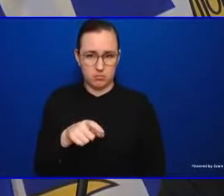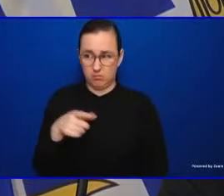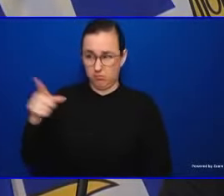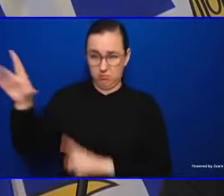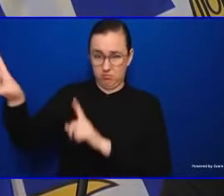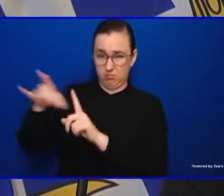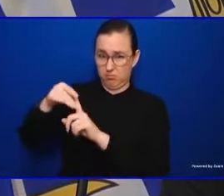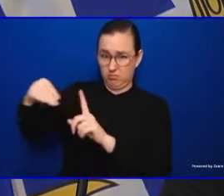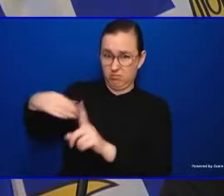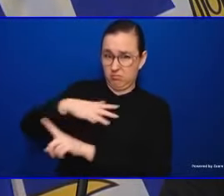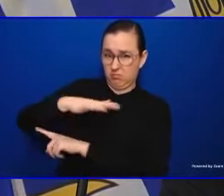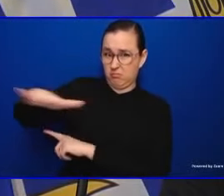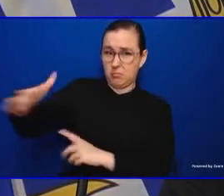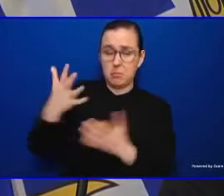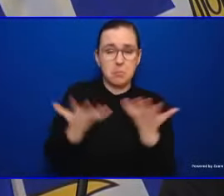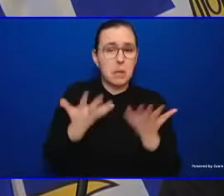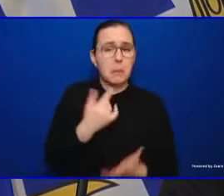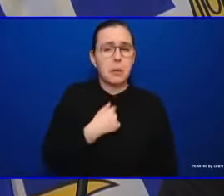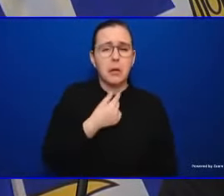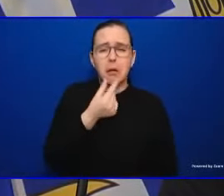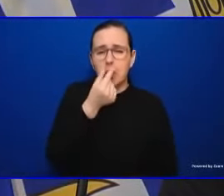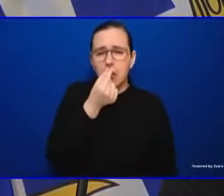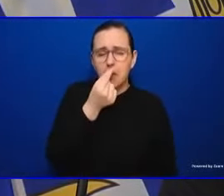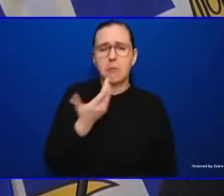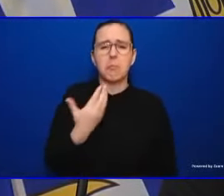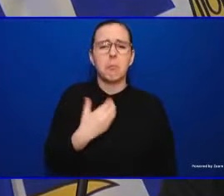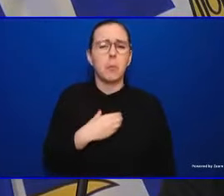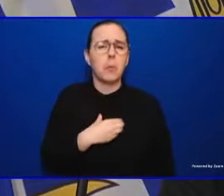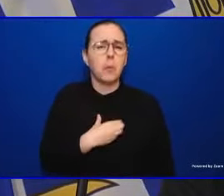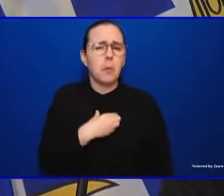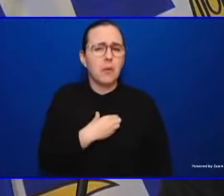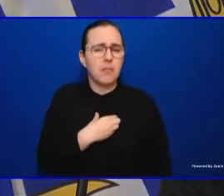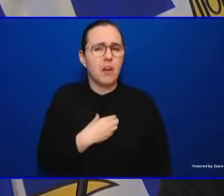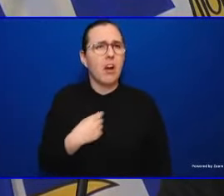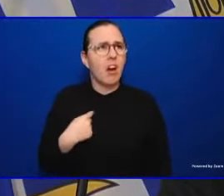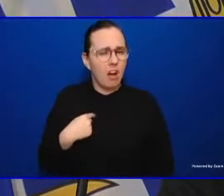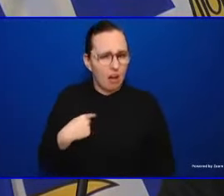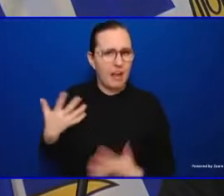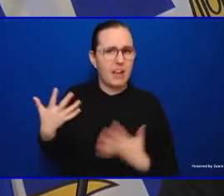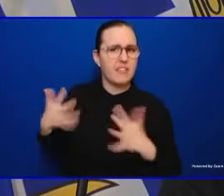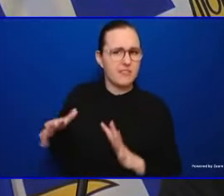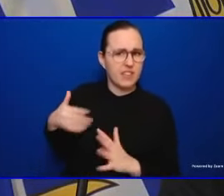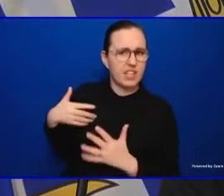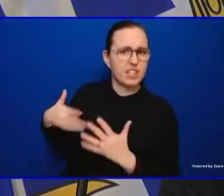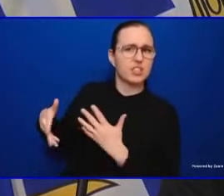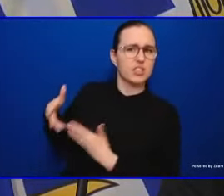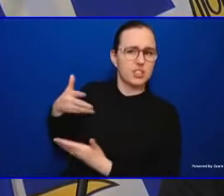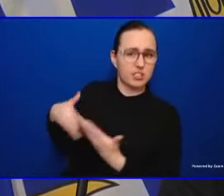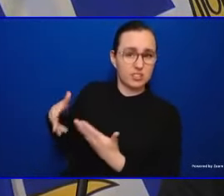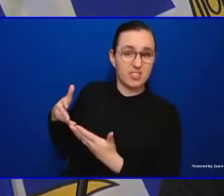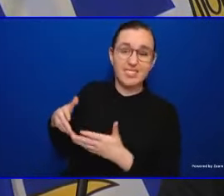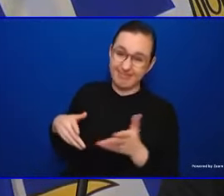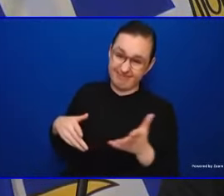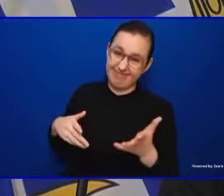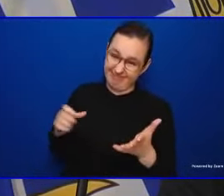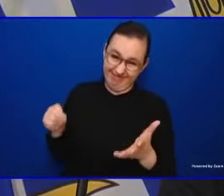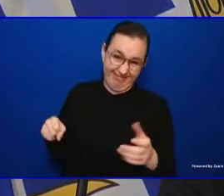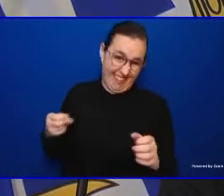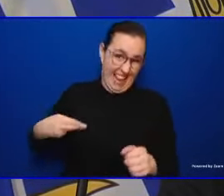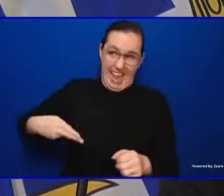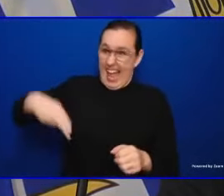in connection with other people, it's very likely that you have COVID. What you need to do is stay home and stay away from